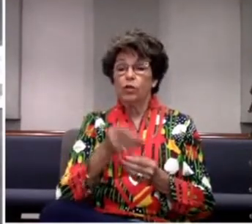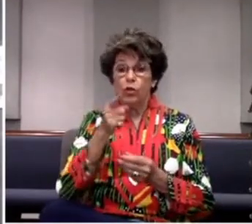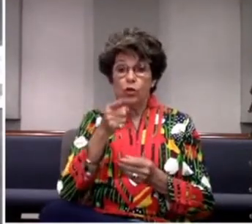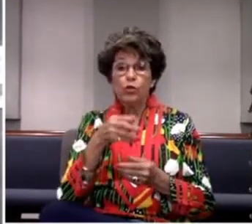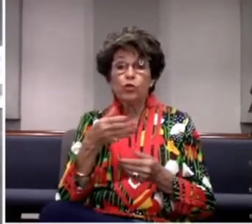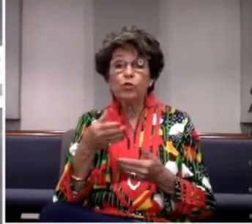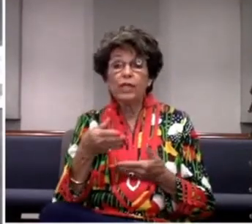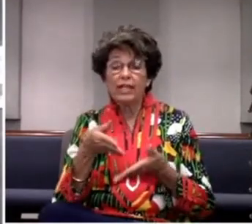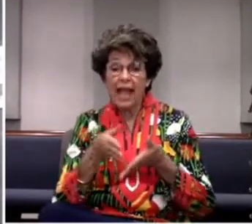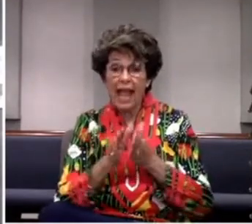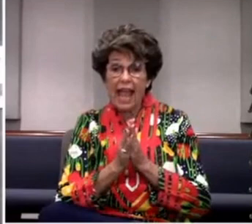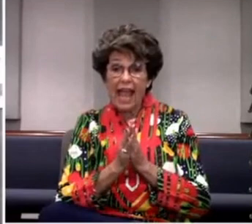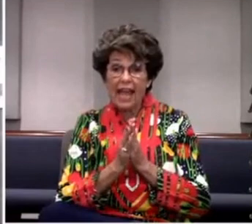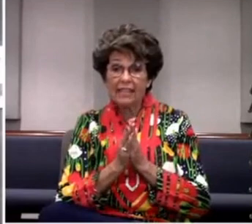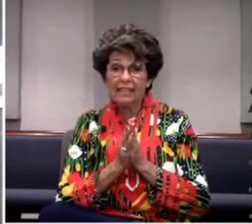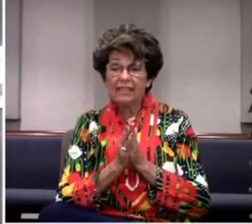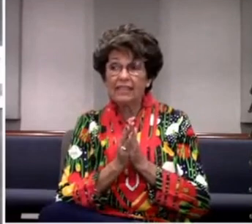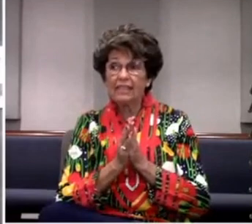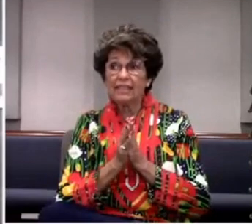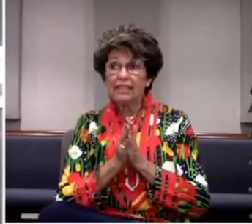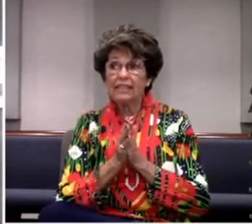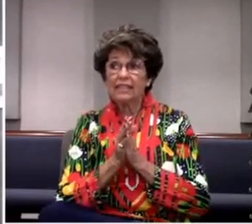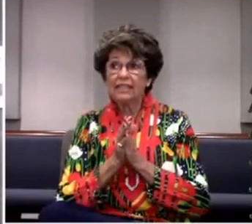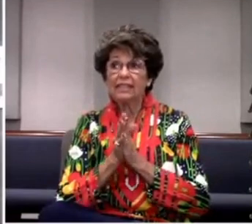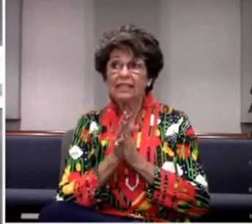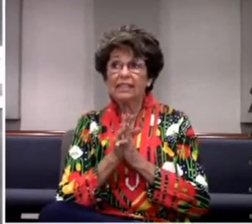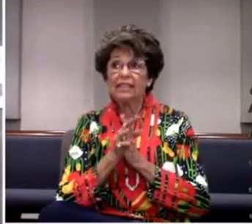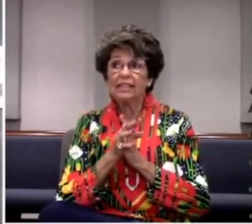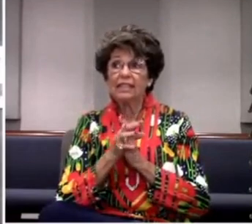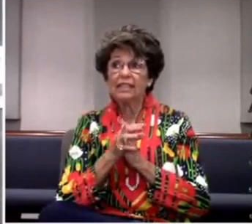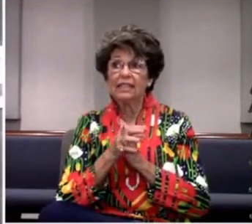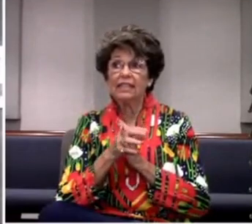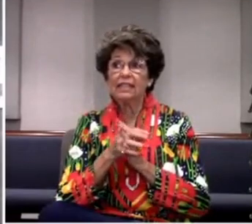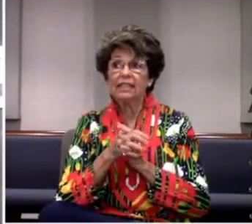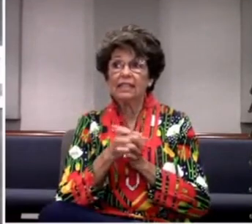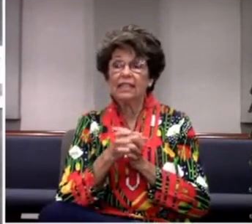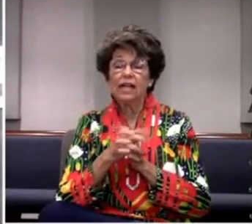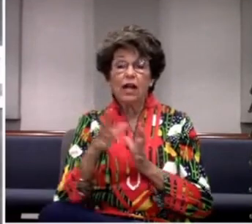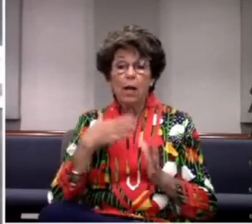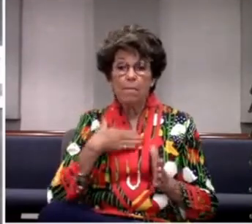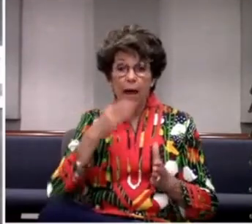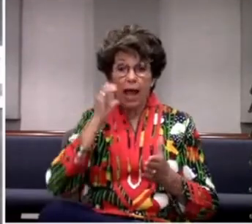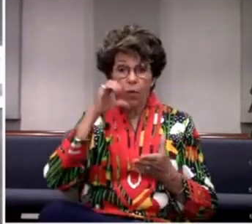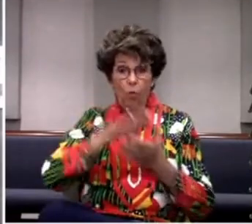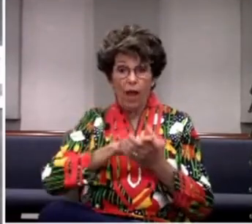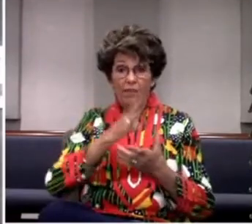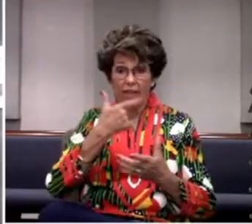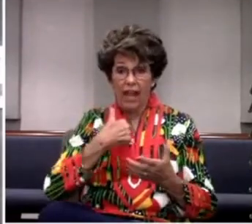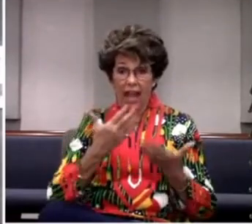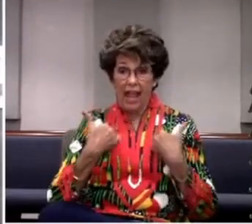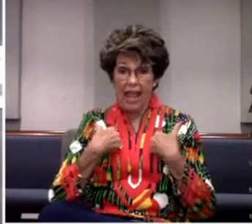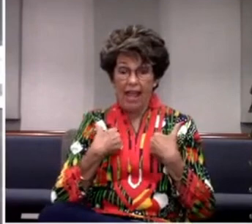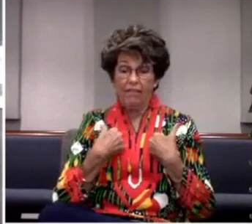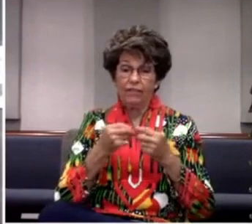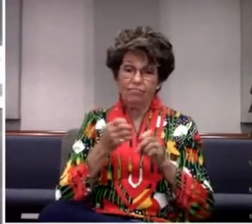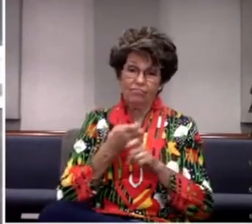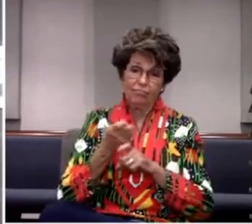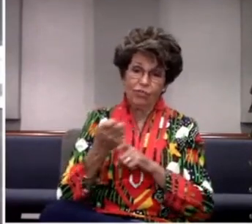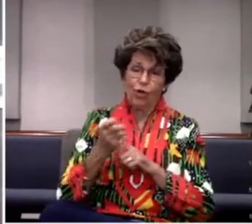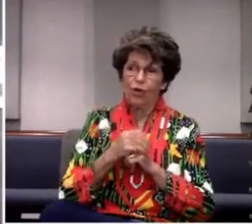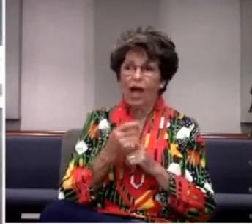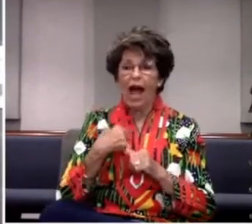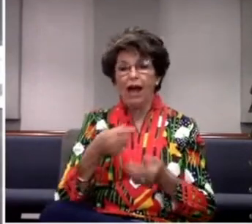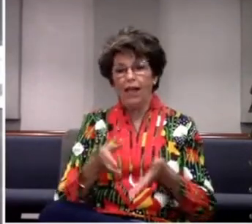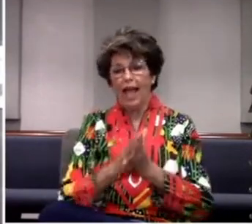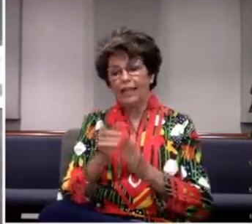And there's a way that you ask a question accusatory. My wife and I have a little joke sometimes. I'll ask